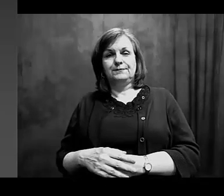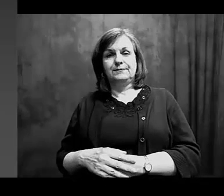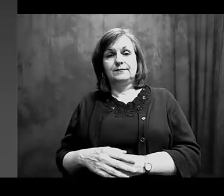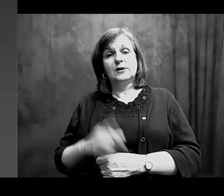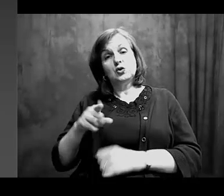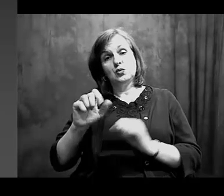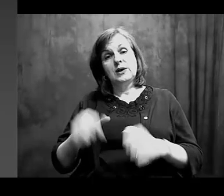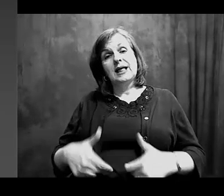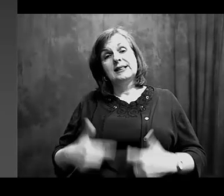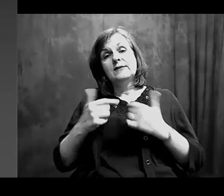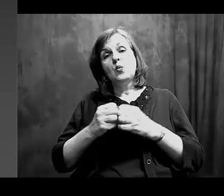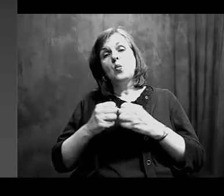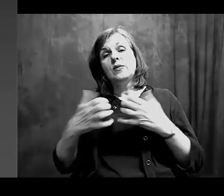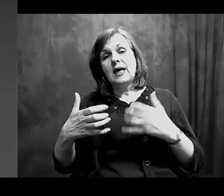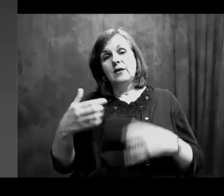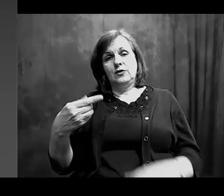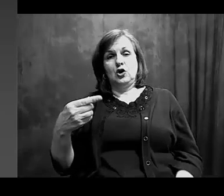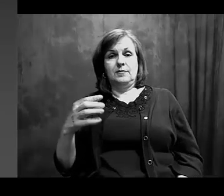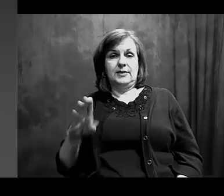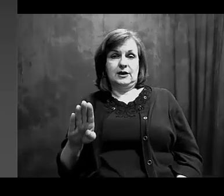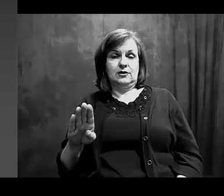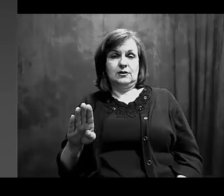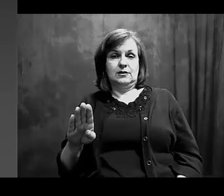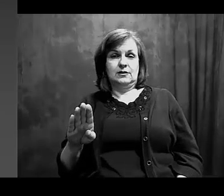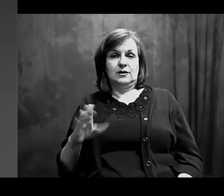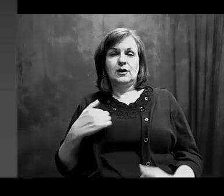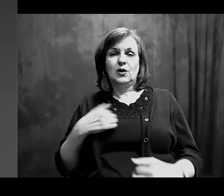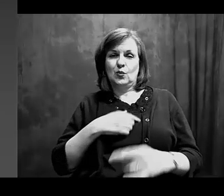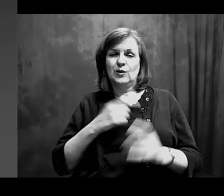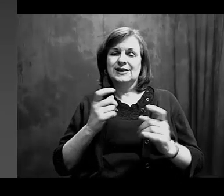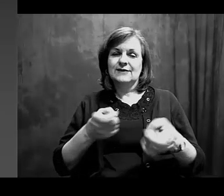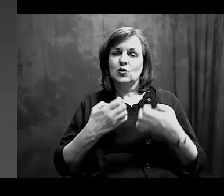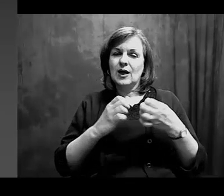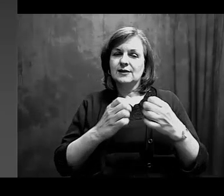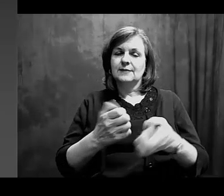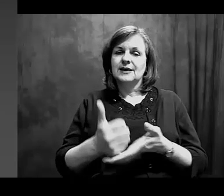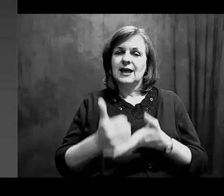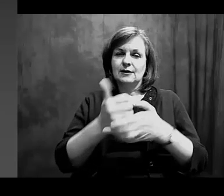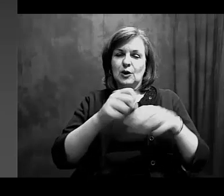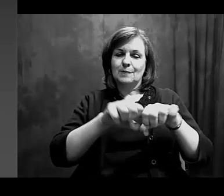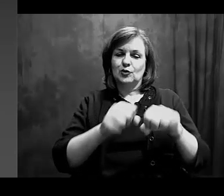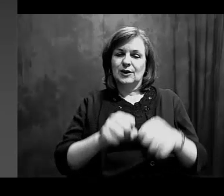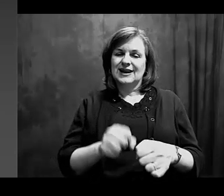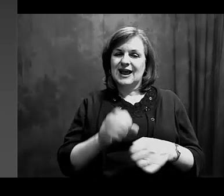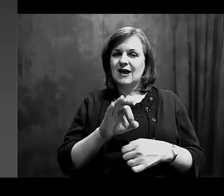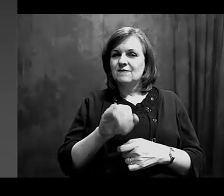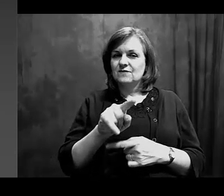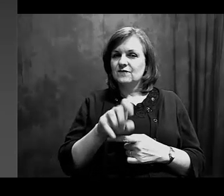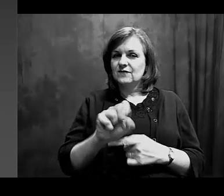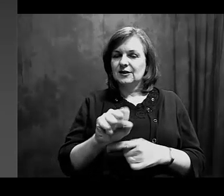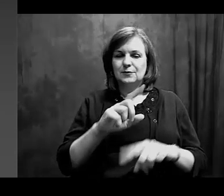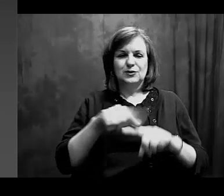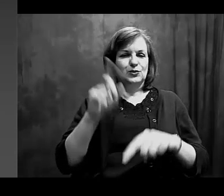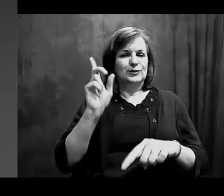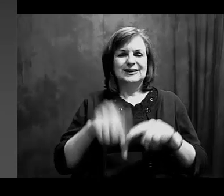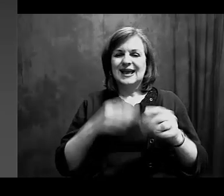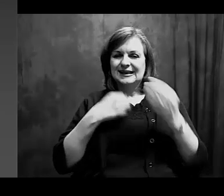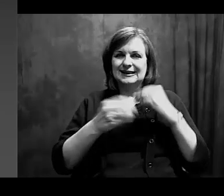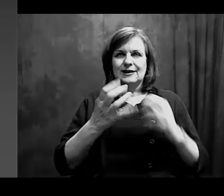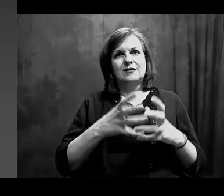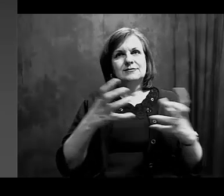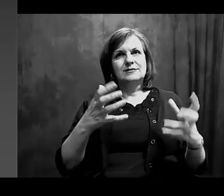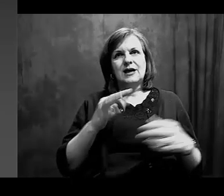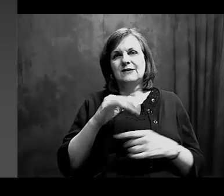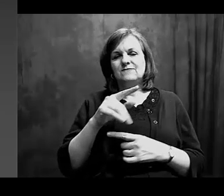we get a blockage in that gallbladder, it can't release. And for those of you who know someone or might